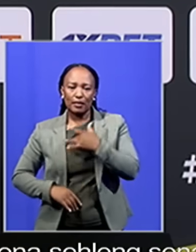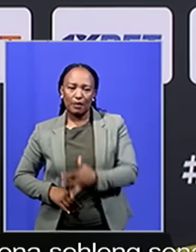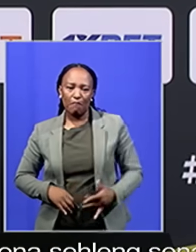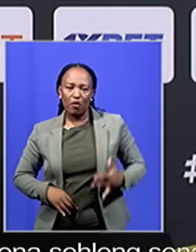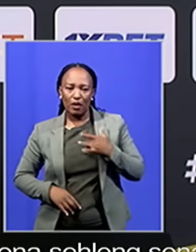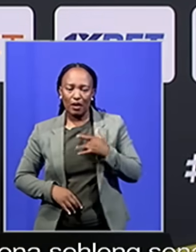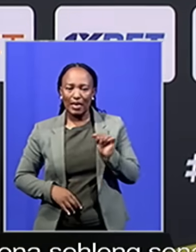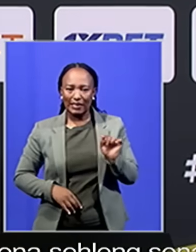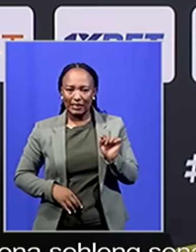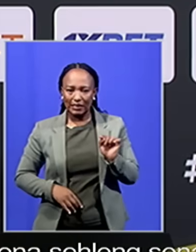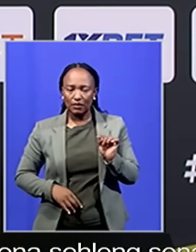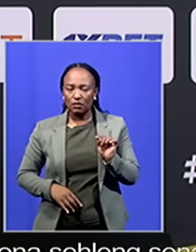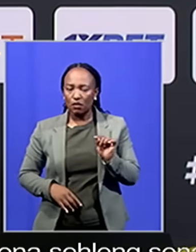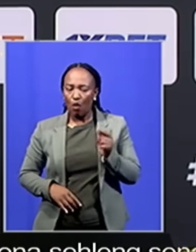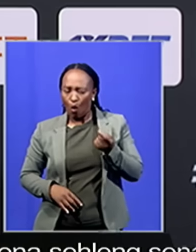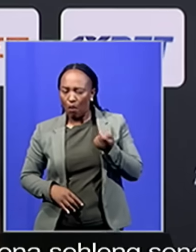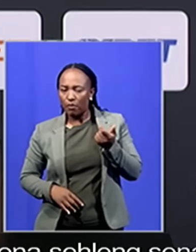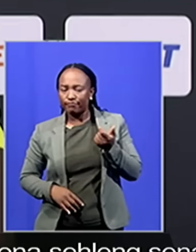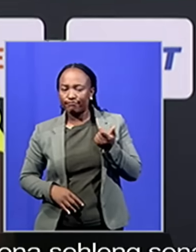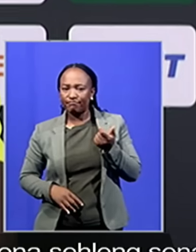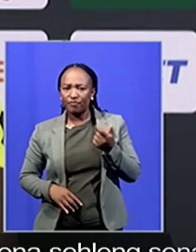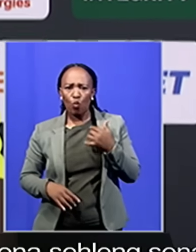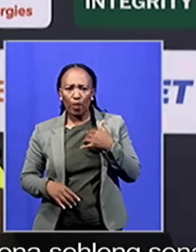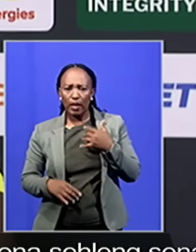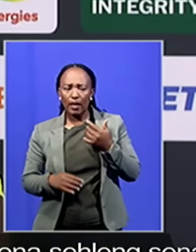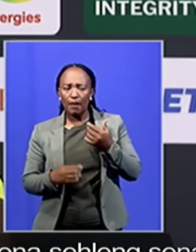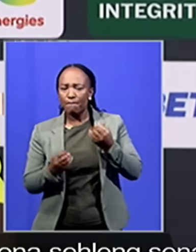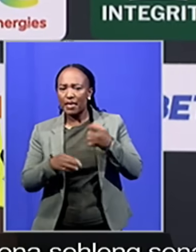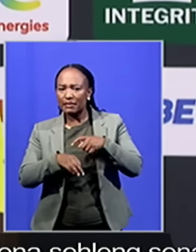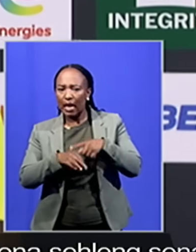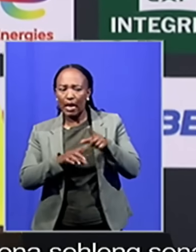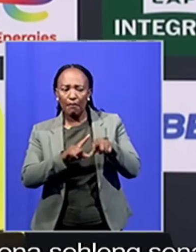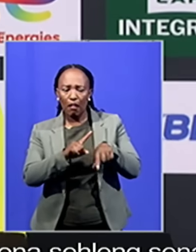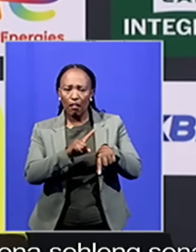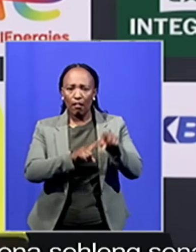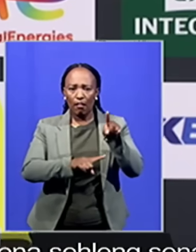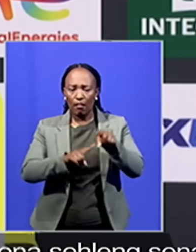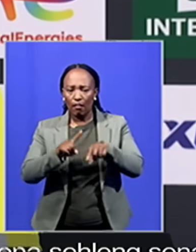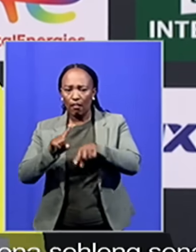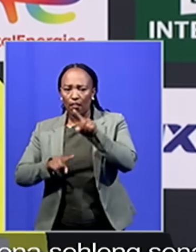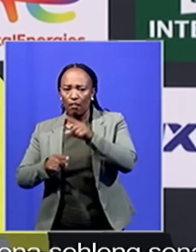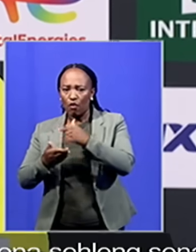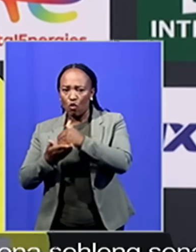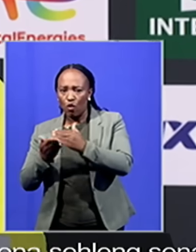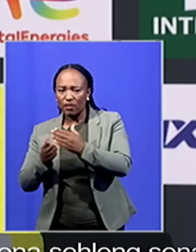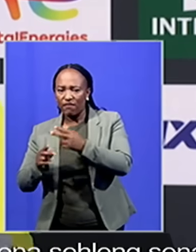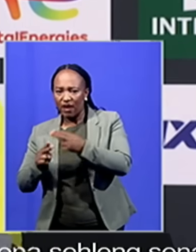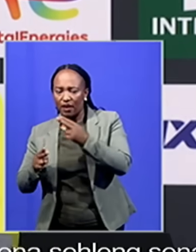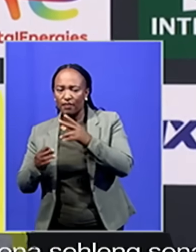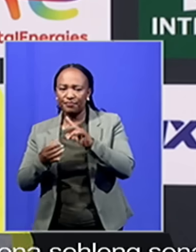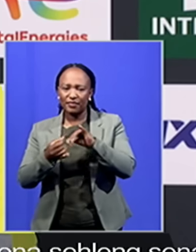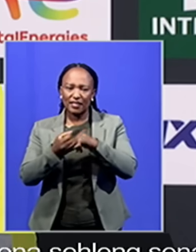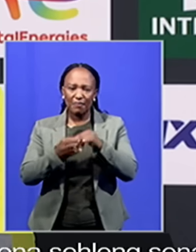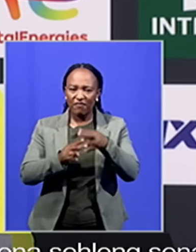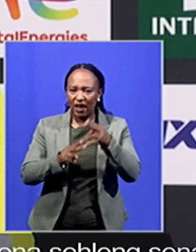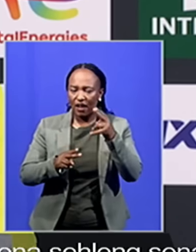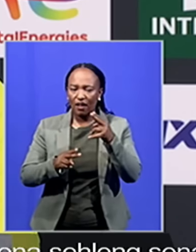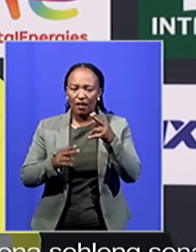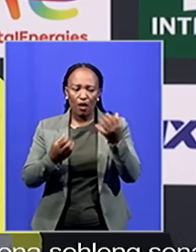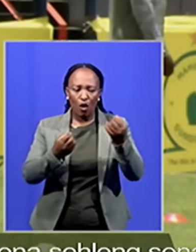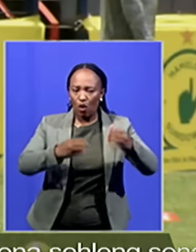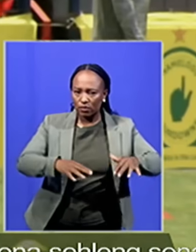closer. We've been knocked out a couple of times in the quarterfinals, in the semi-finals. We lost in the finals, so